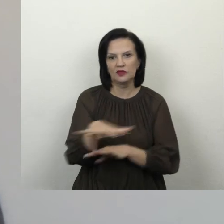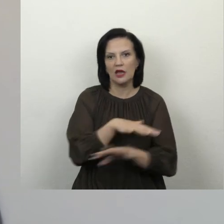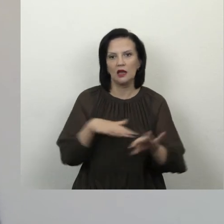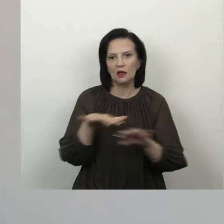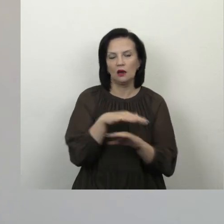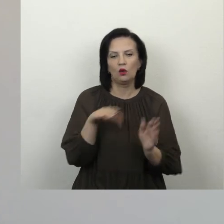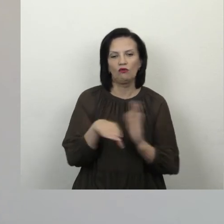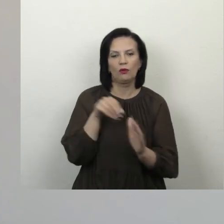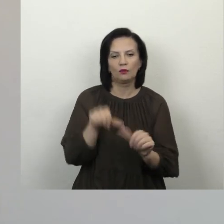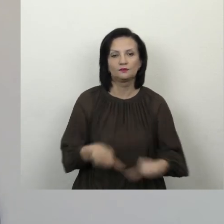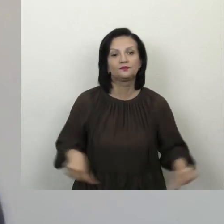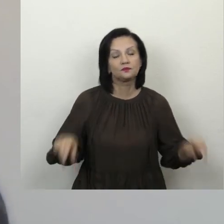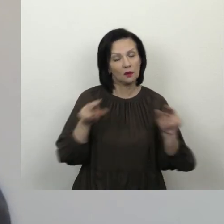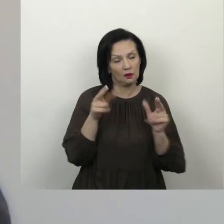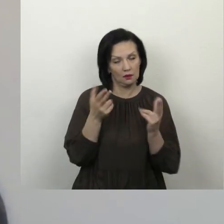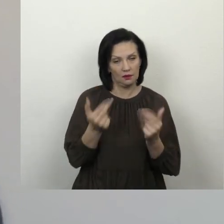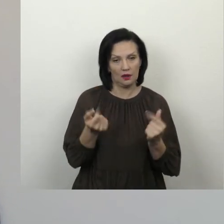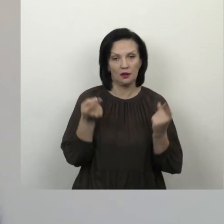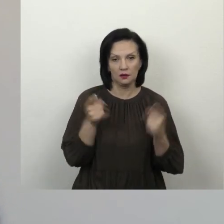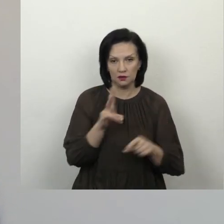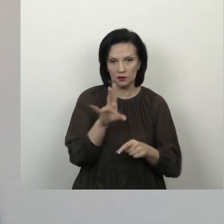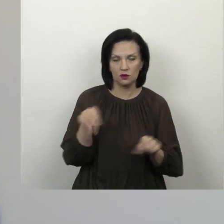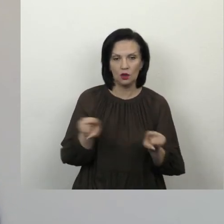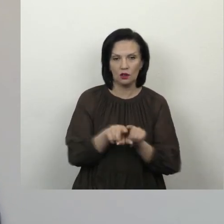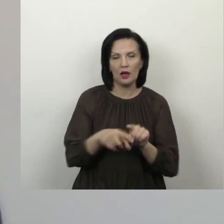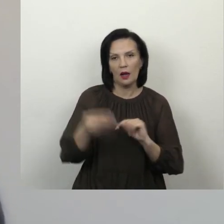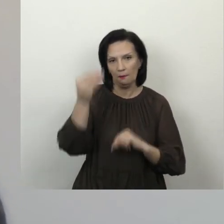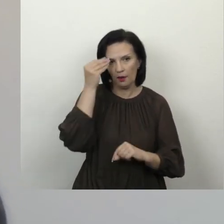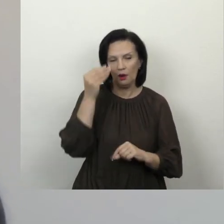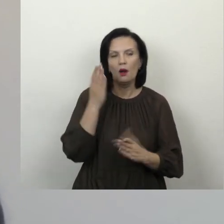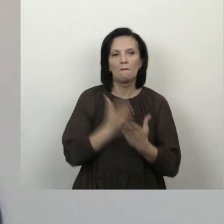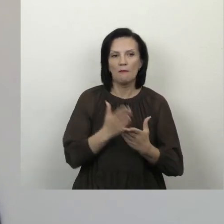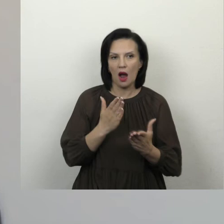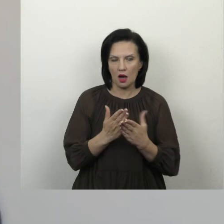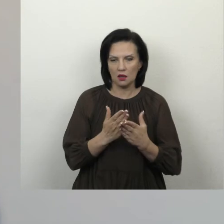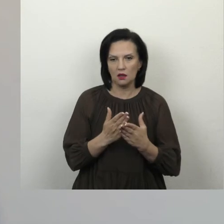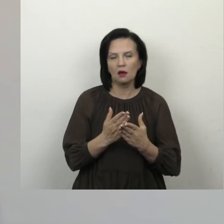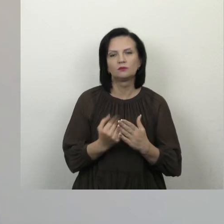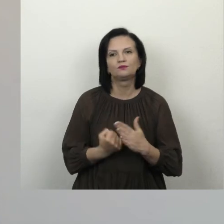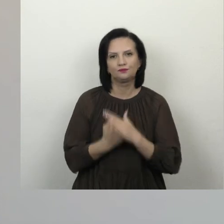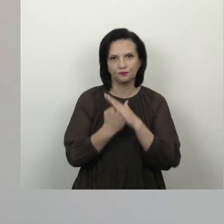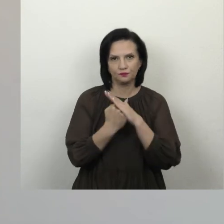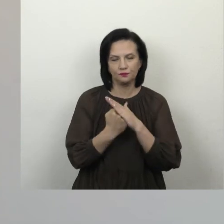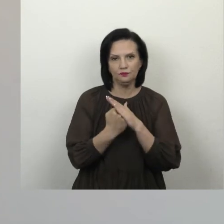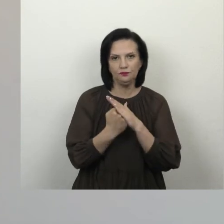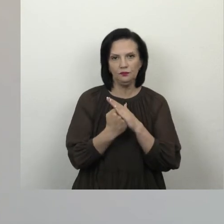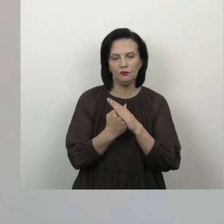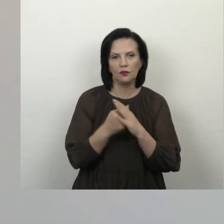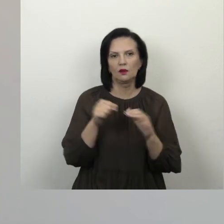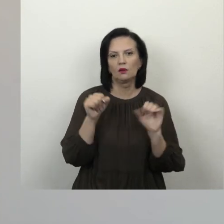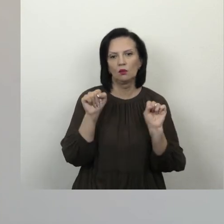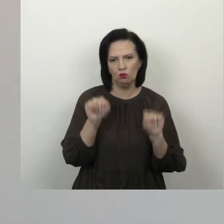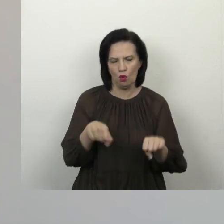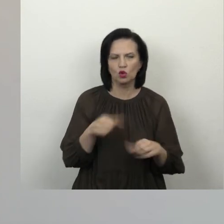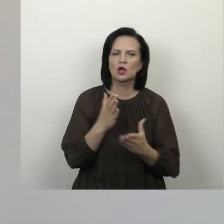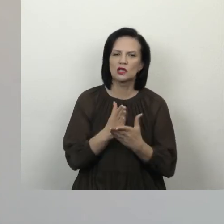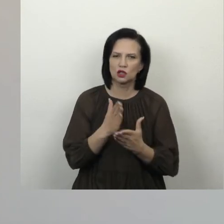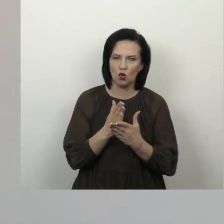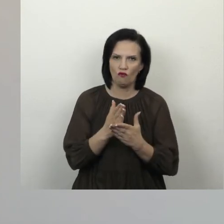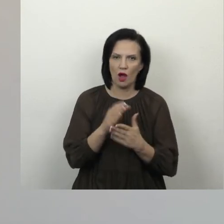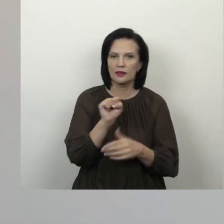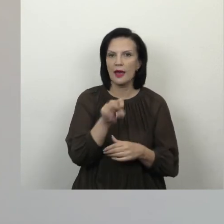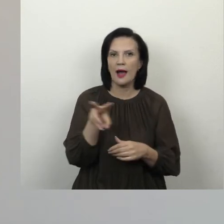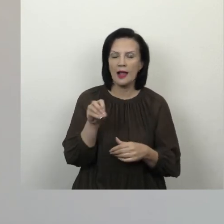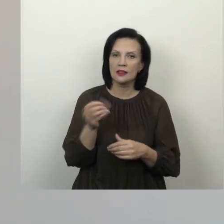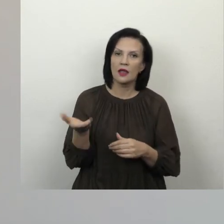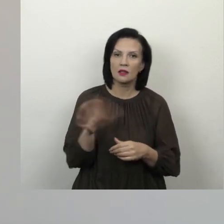one's competences by the Territorial Election Commission. Yes, this position is substantiated, it